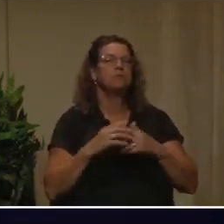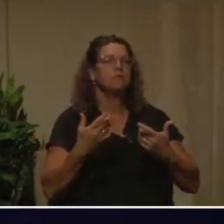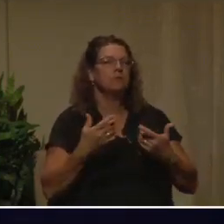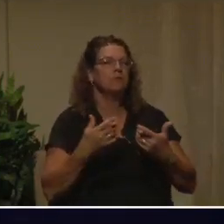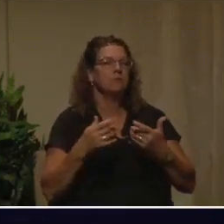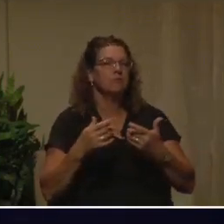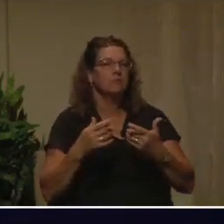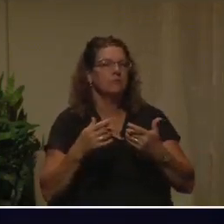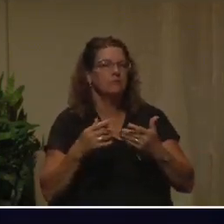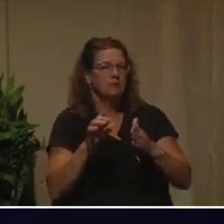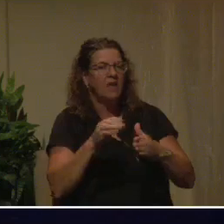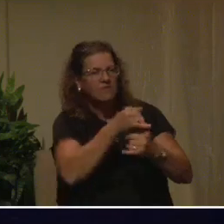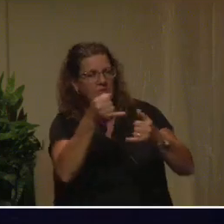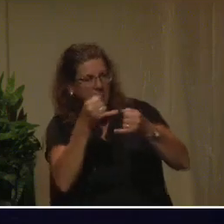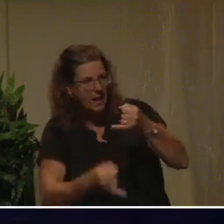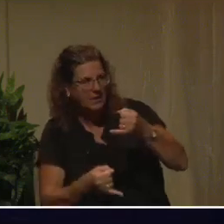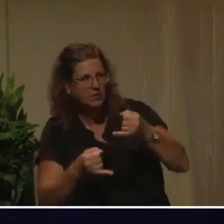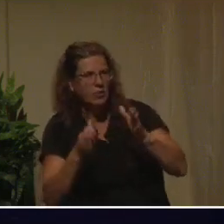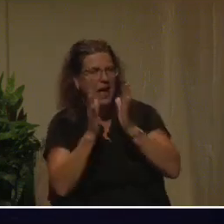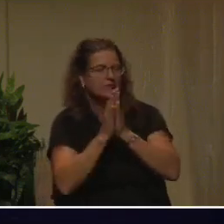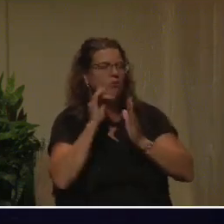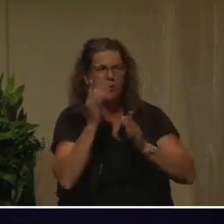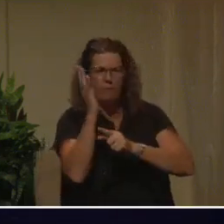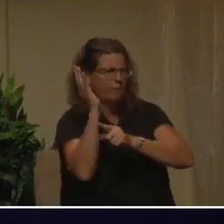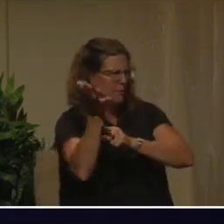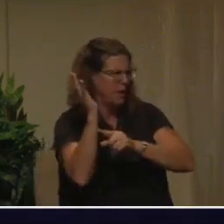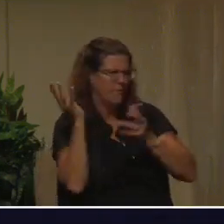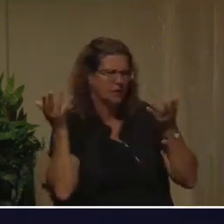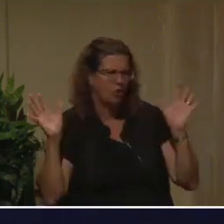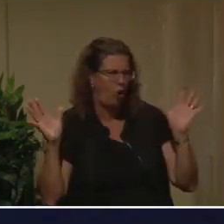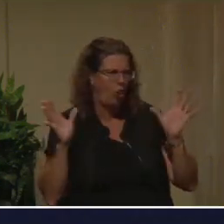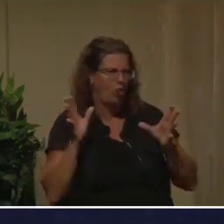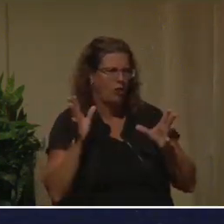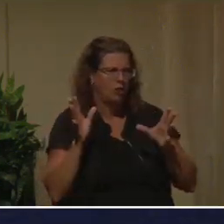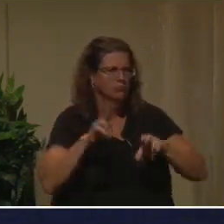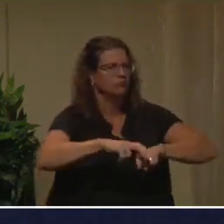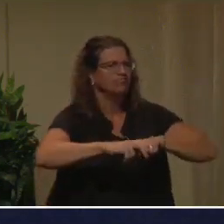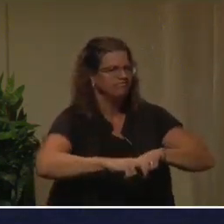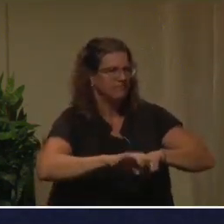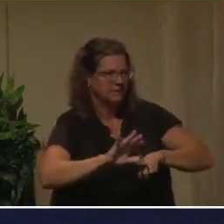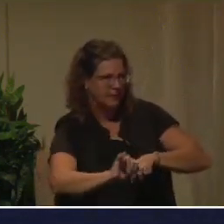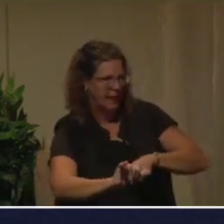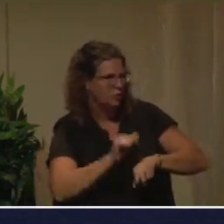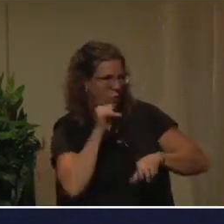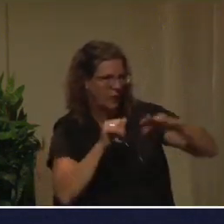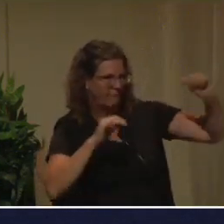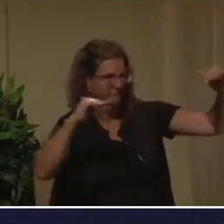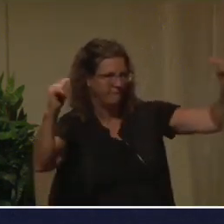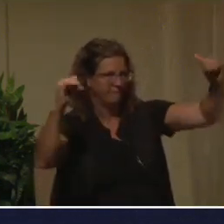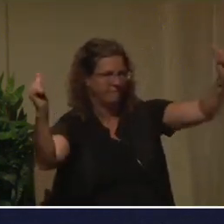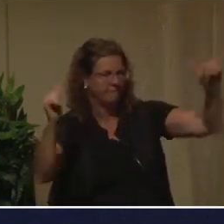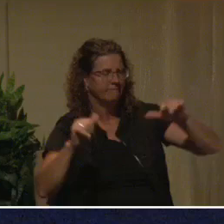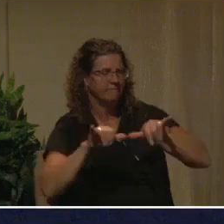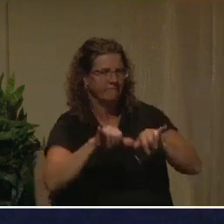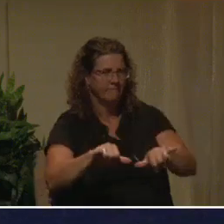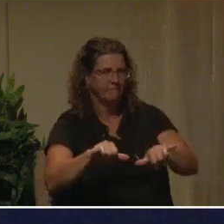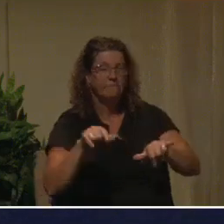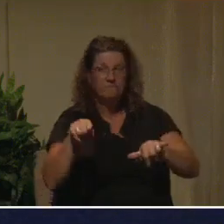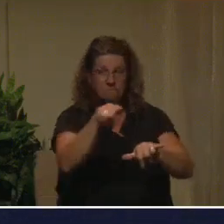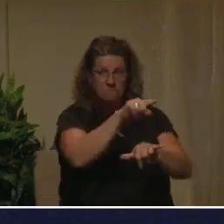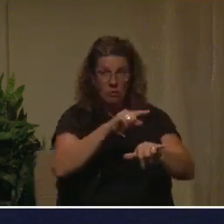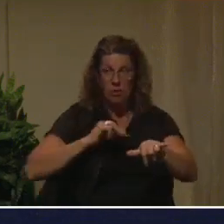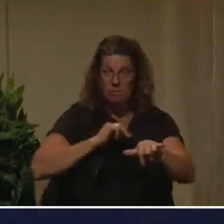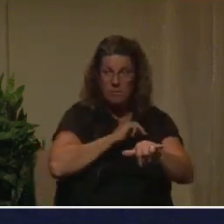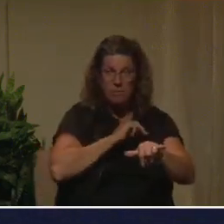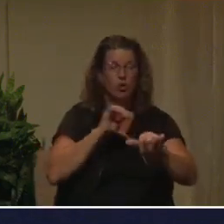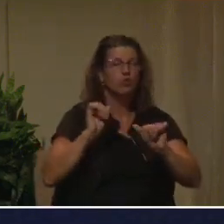sit. This is a process that takes 5 minutes. Just ask you to sit, and those people who are members of the church will vote from among